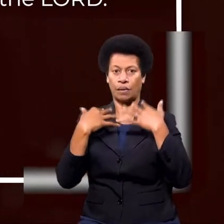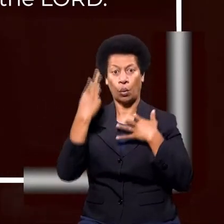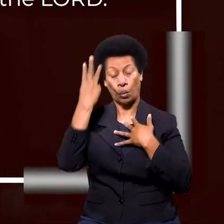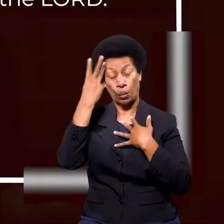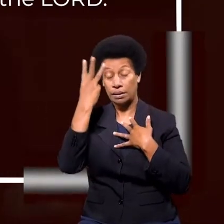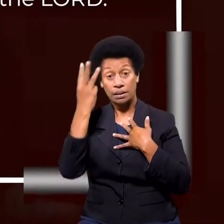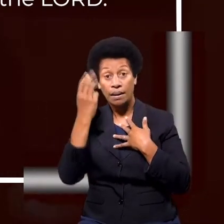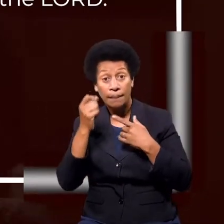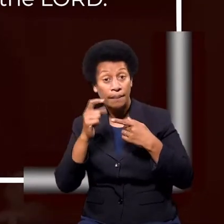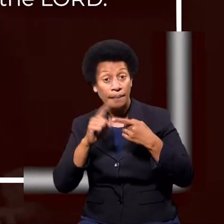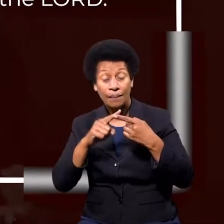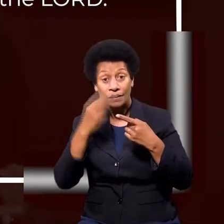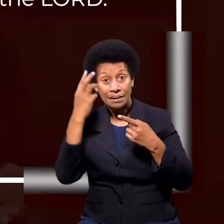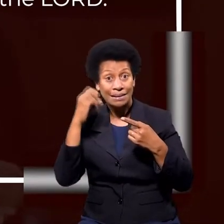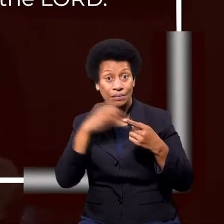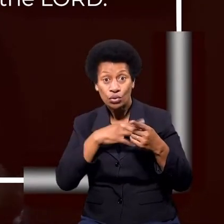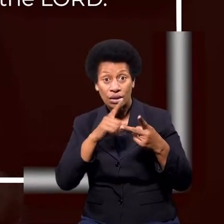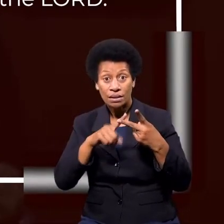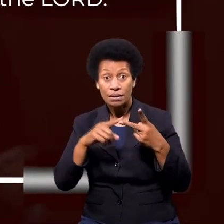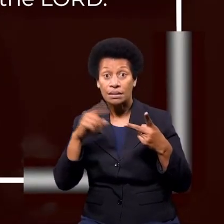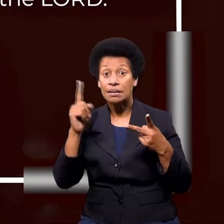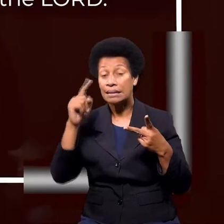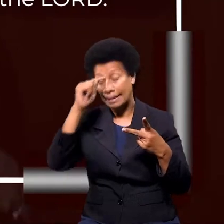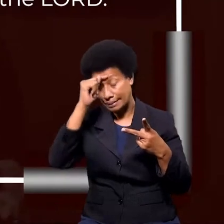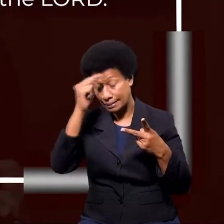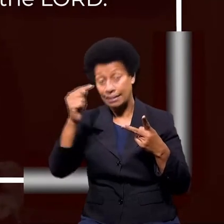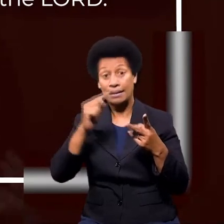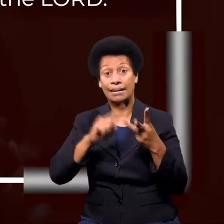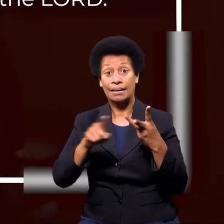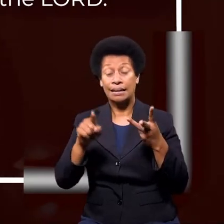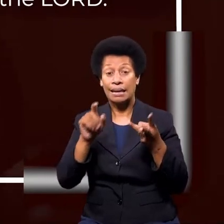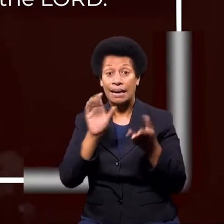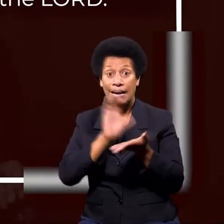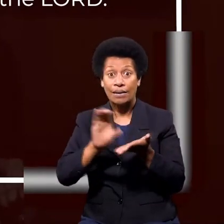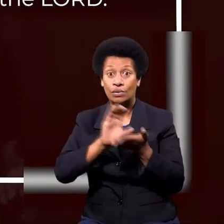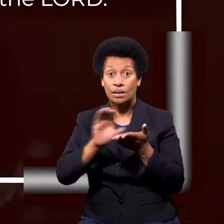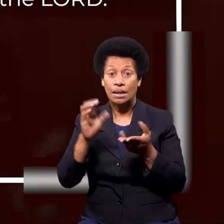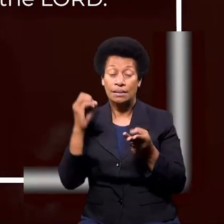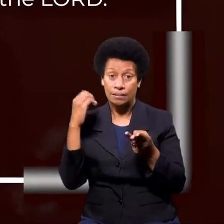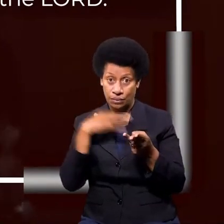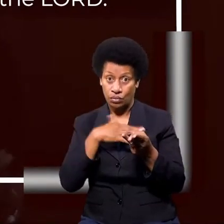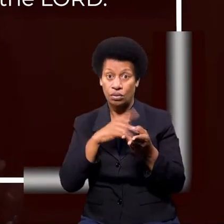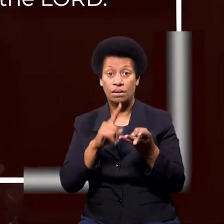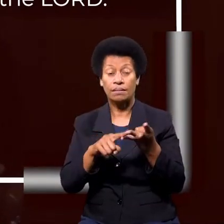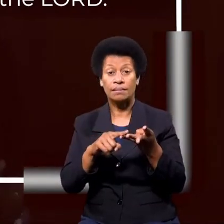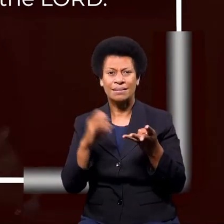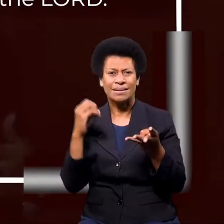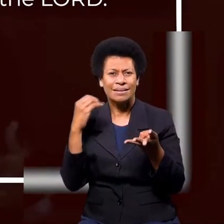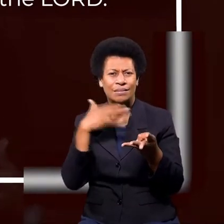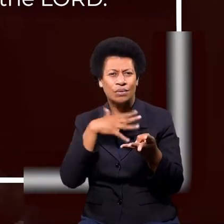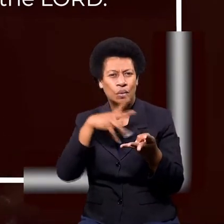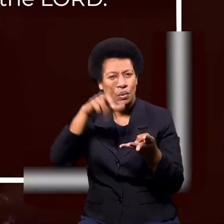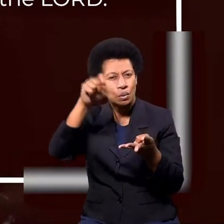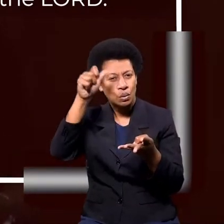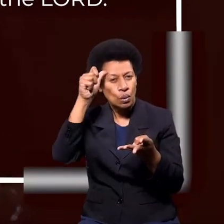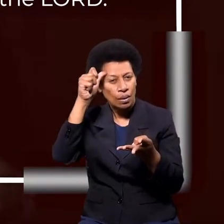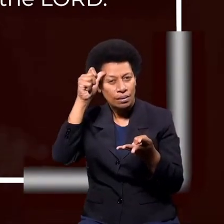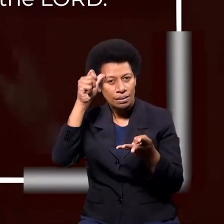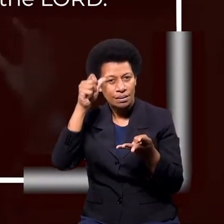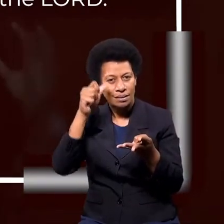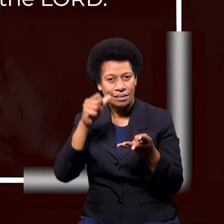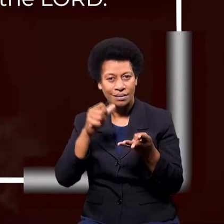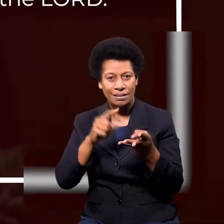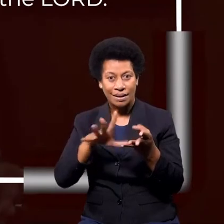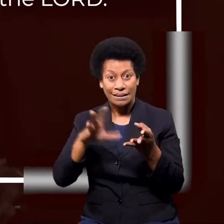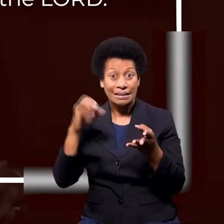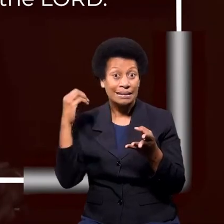the spirit of understanding, the spirit of counsel, the spirit of might, the spirit of knowledge, and